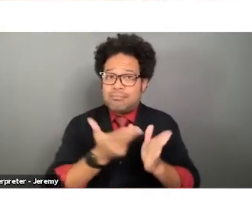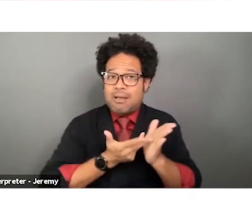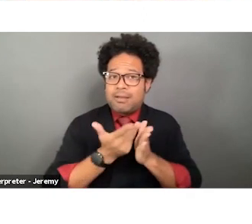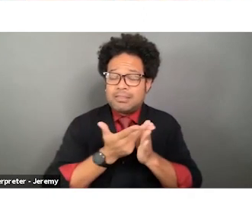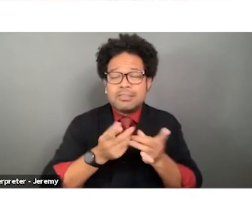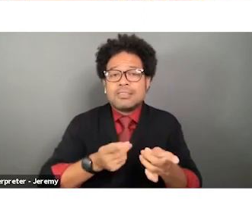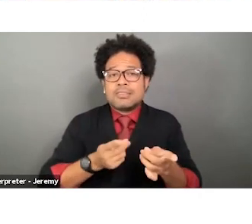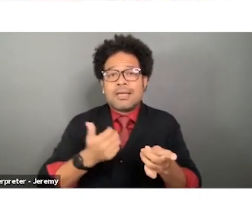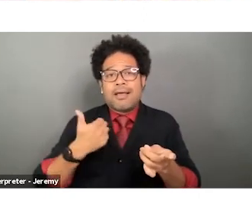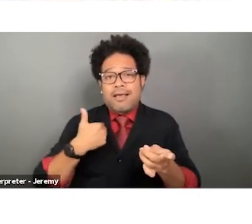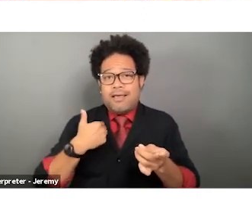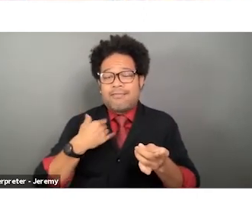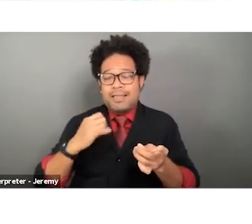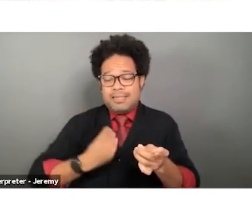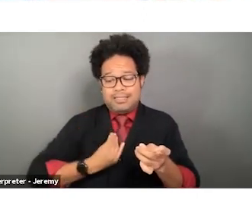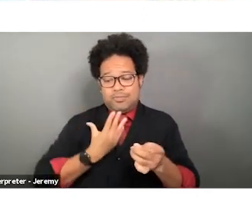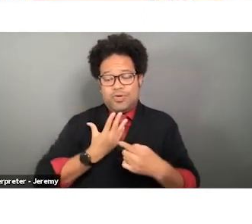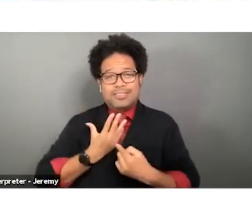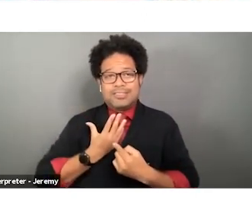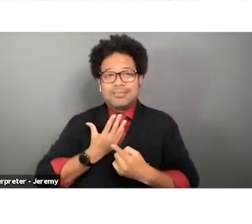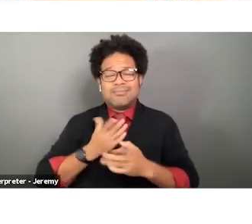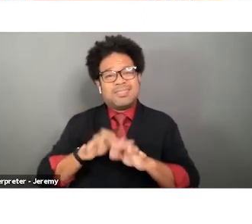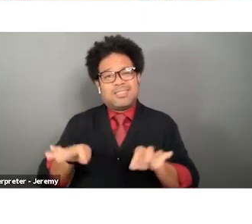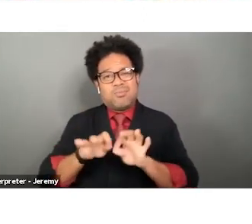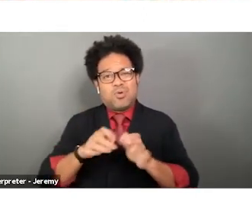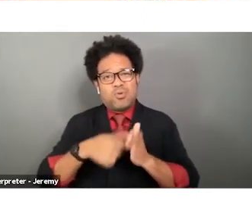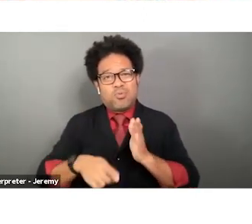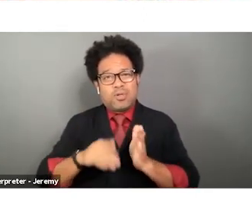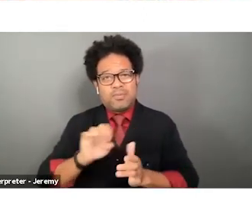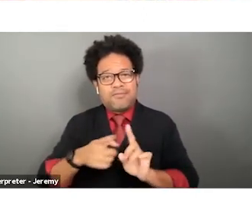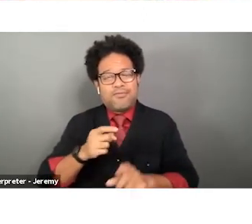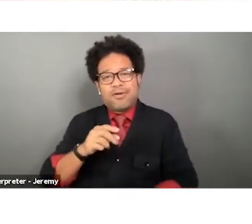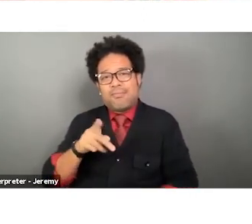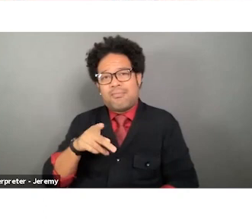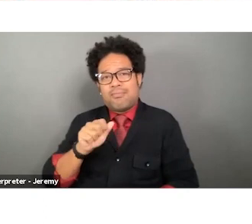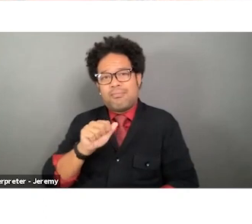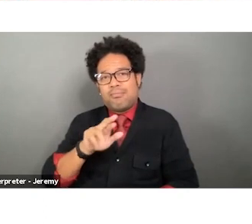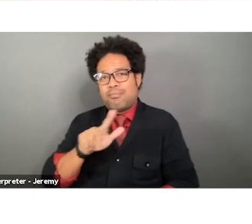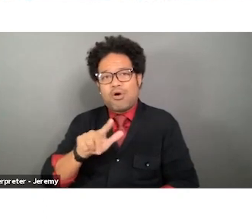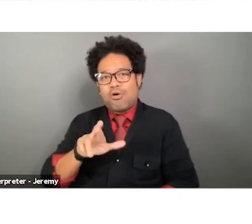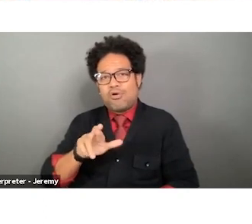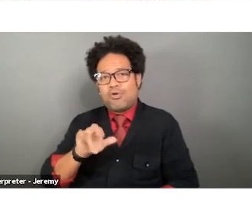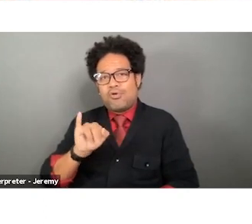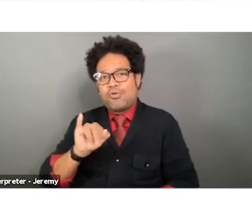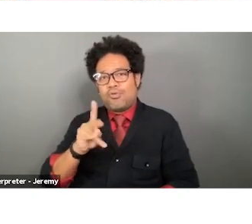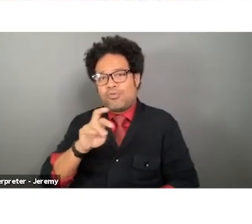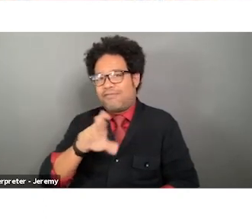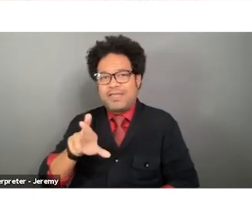that inspiration about the importance of what that would be from Paul Revere's story. Paul Revere was a singular